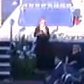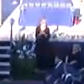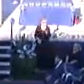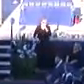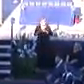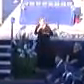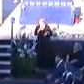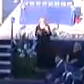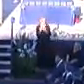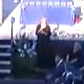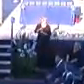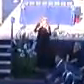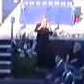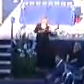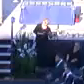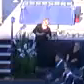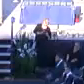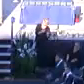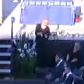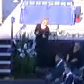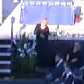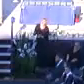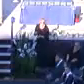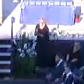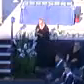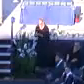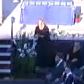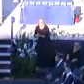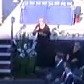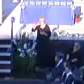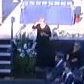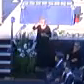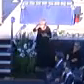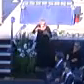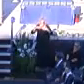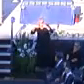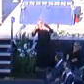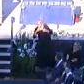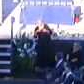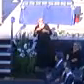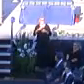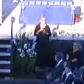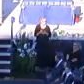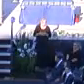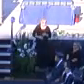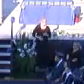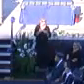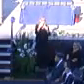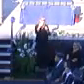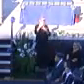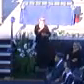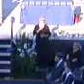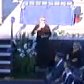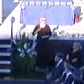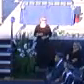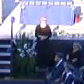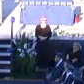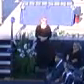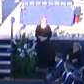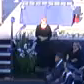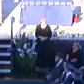all the late night lesson planning and grading, blood, sweat, and tears worth it. Thank you, staff.